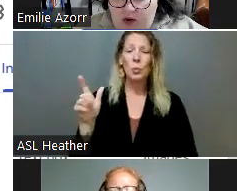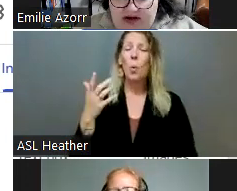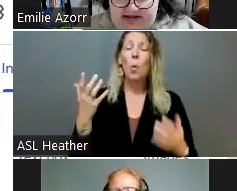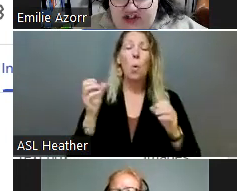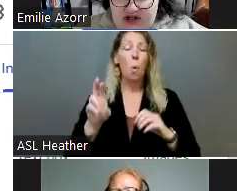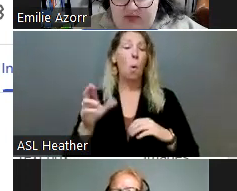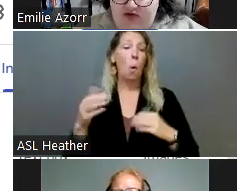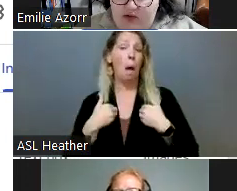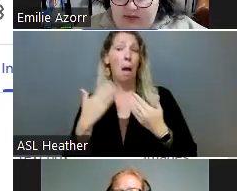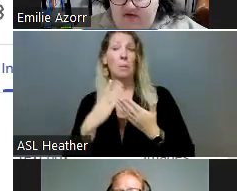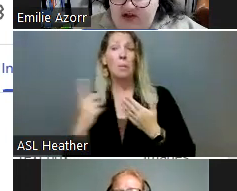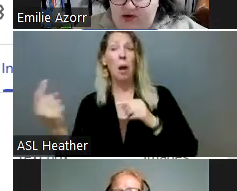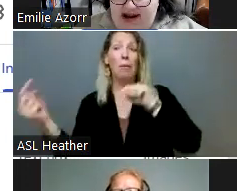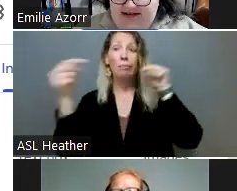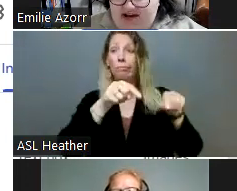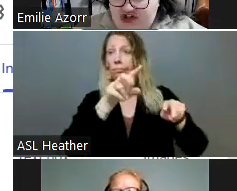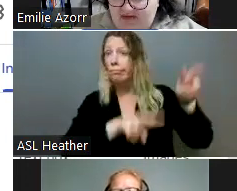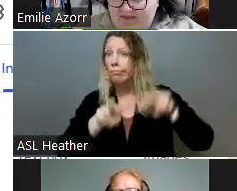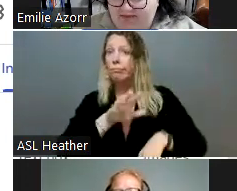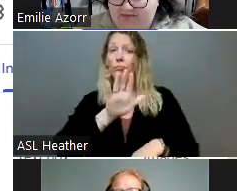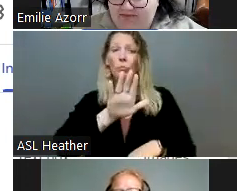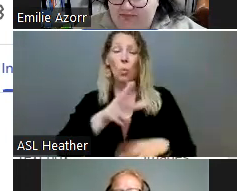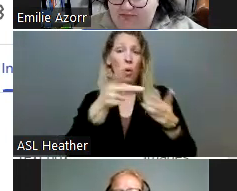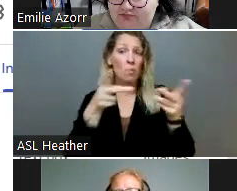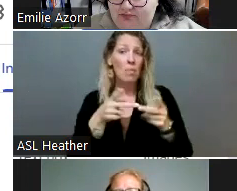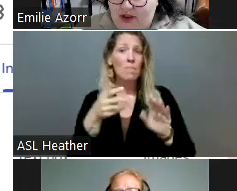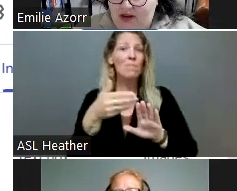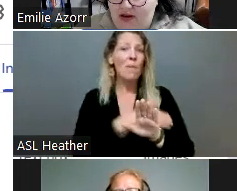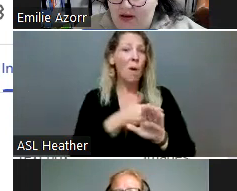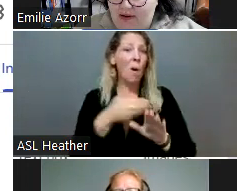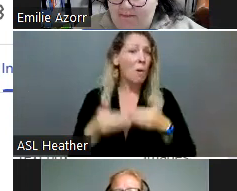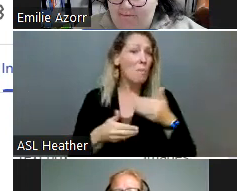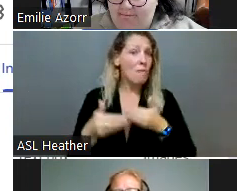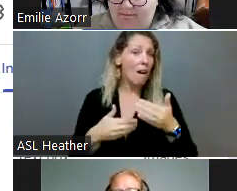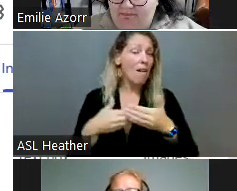your organization before we move on to our next section?